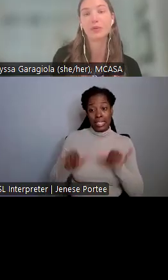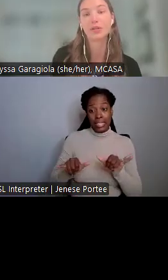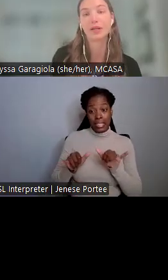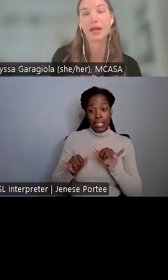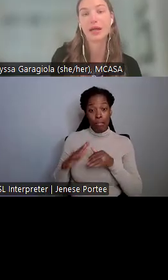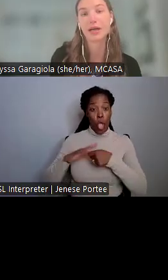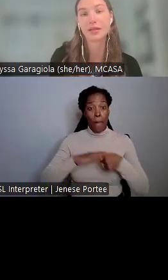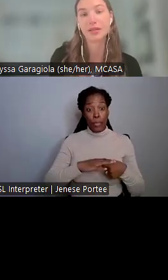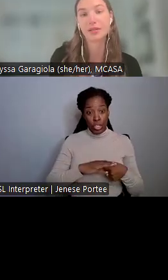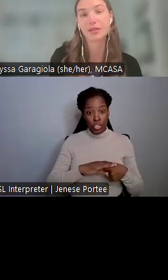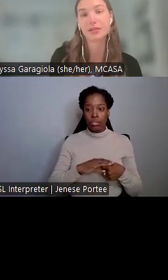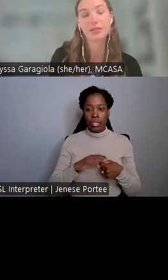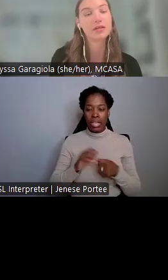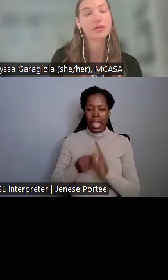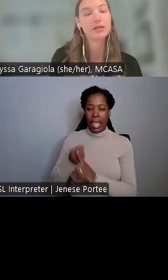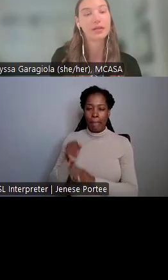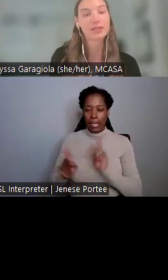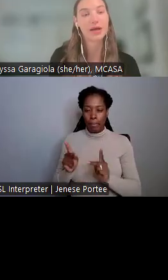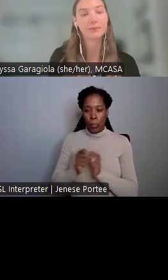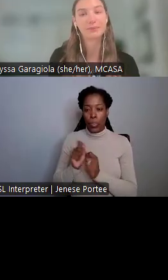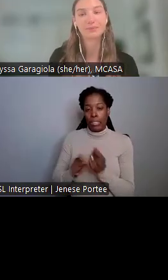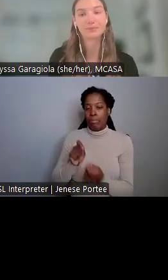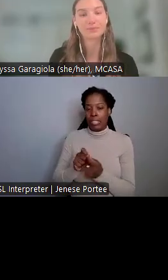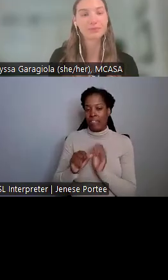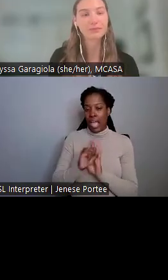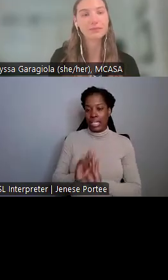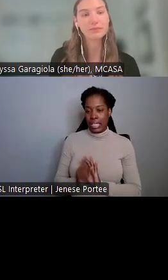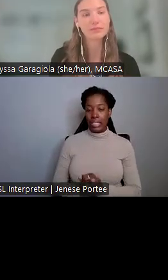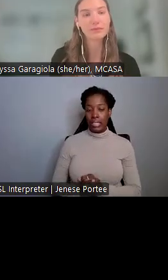who hold certain identities. Next slide.